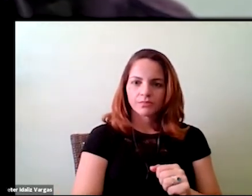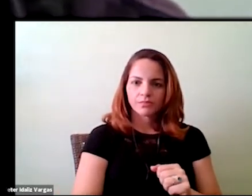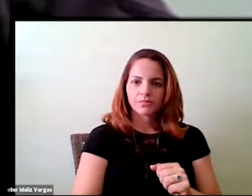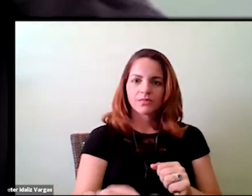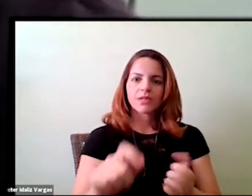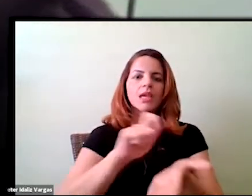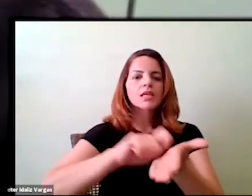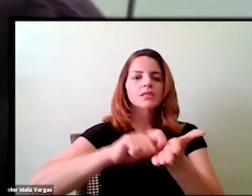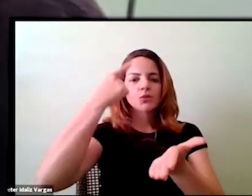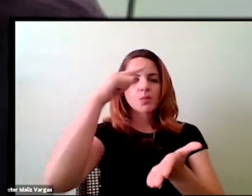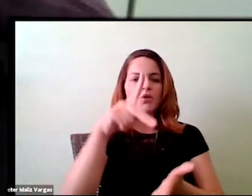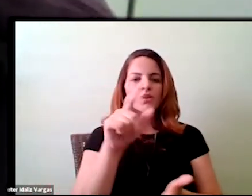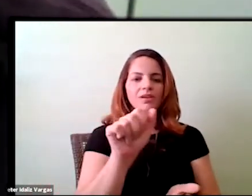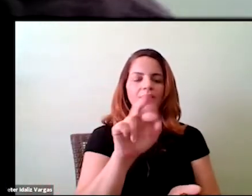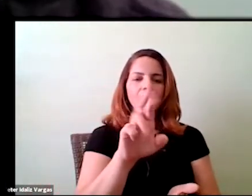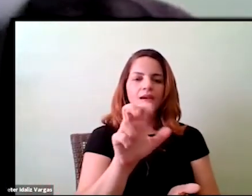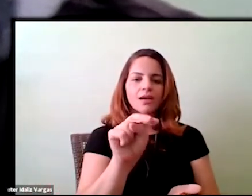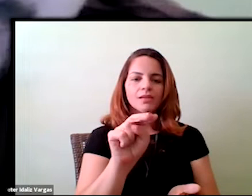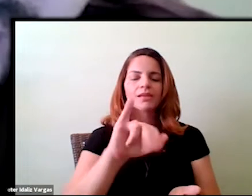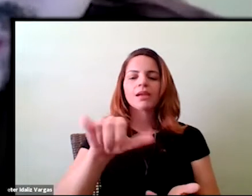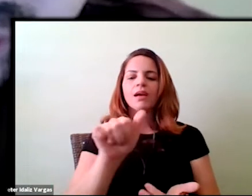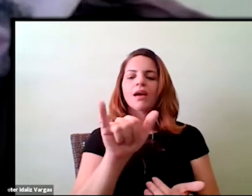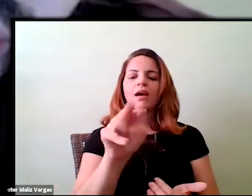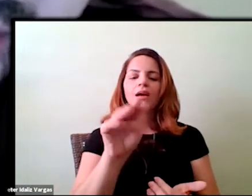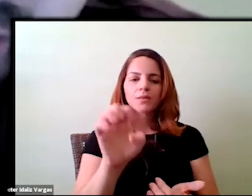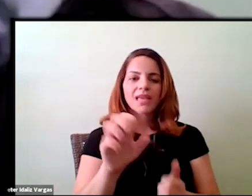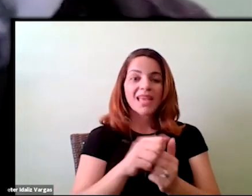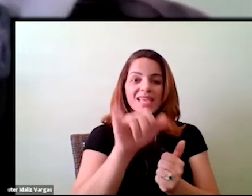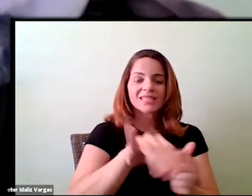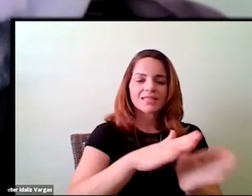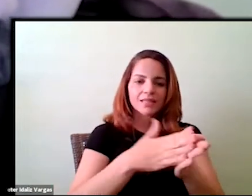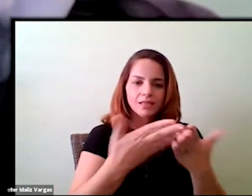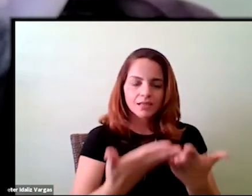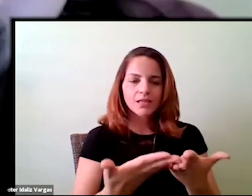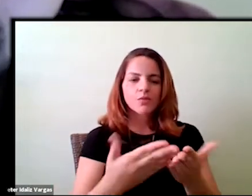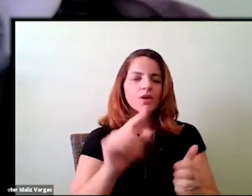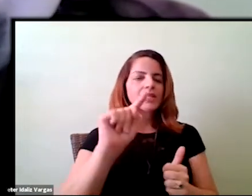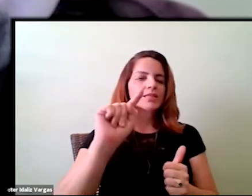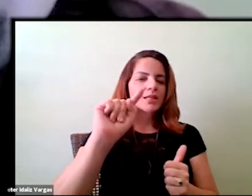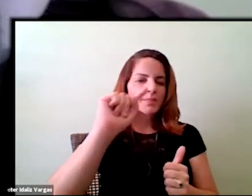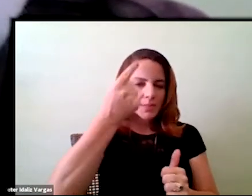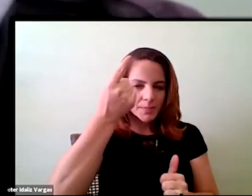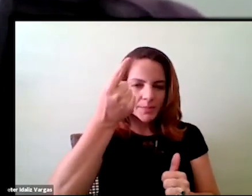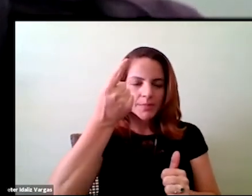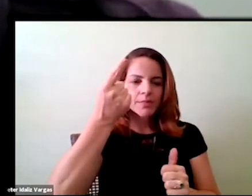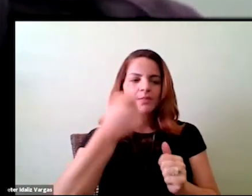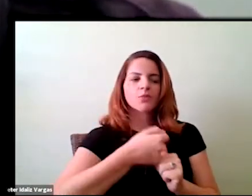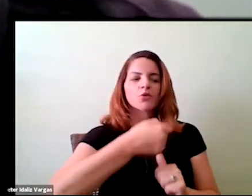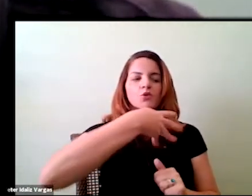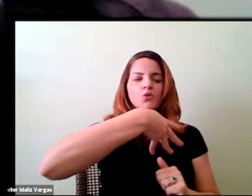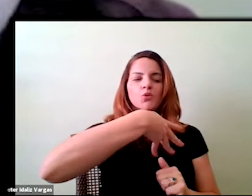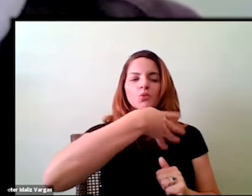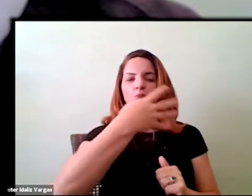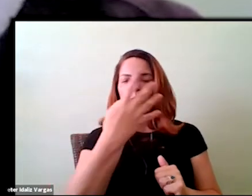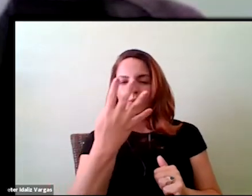The Queer New Eurekan is the first queer genealogy and critical study of the